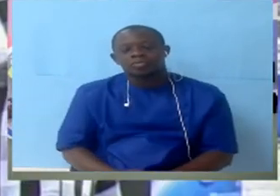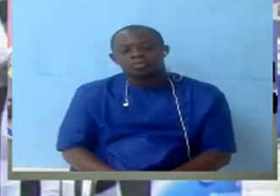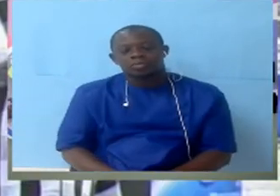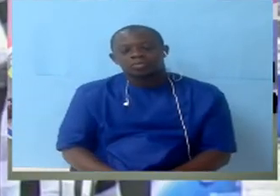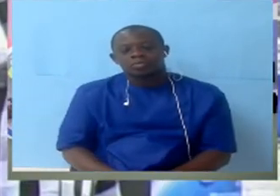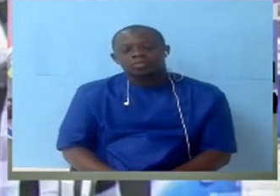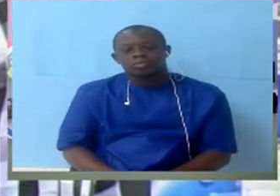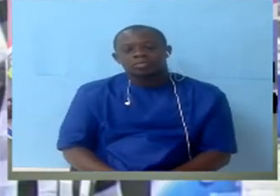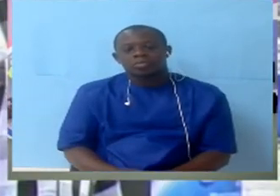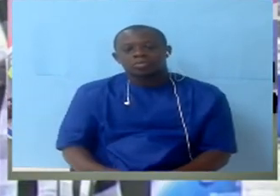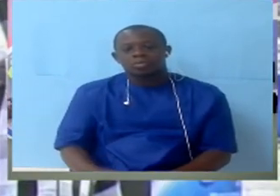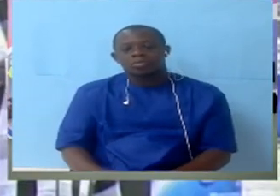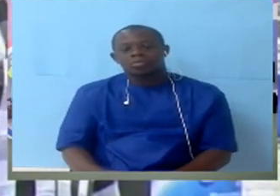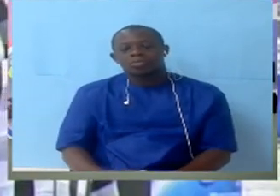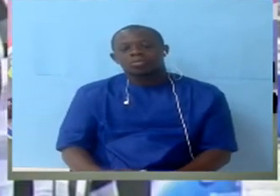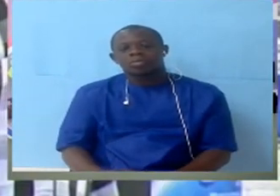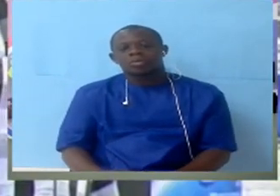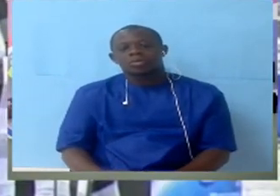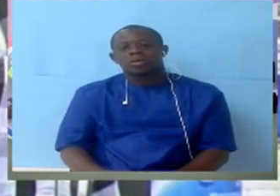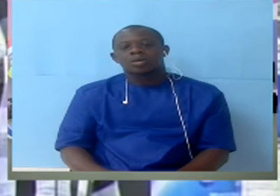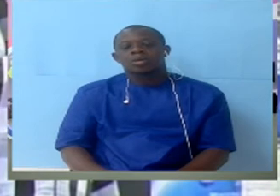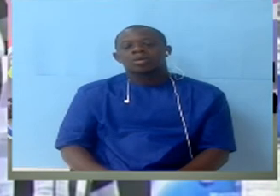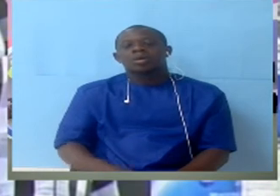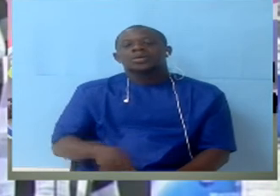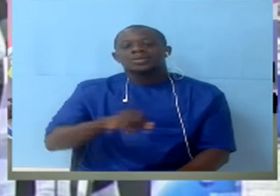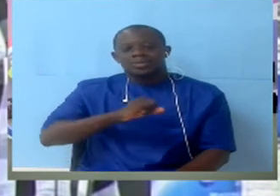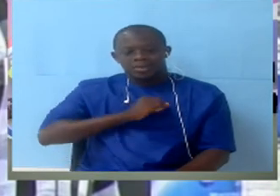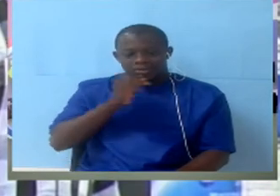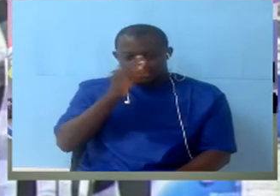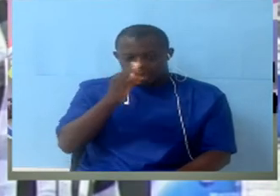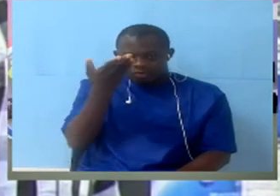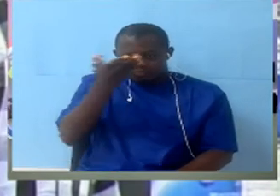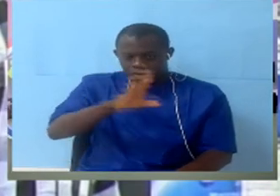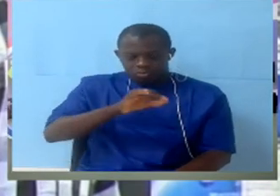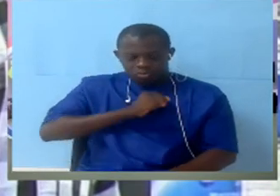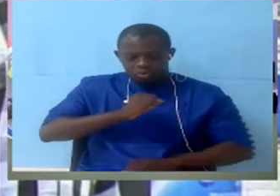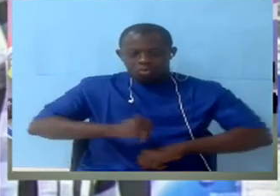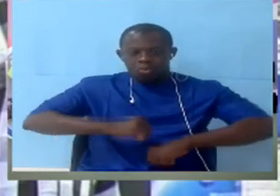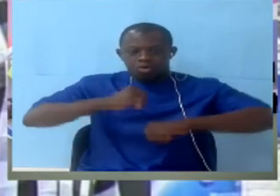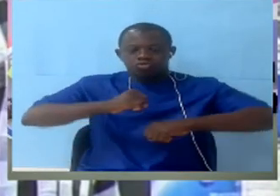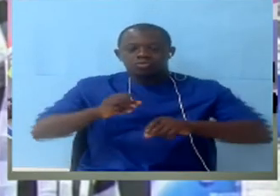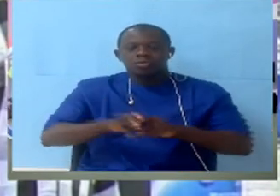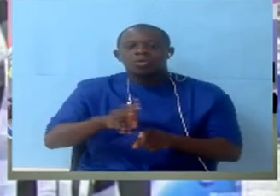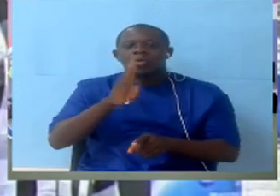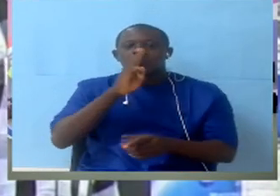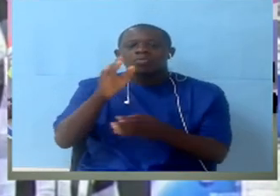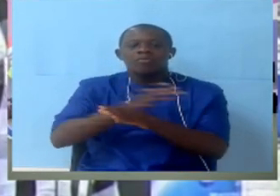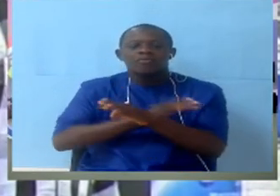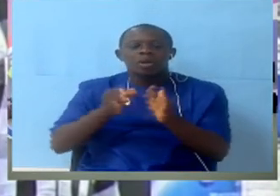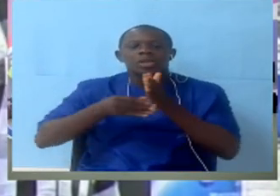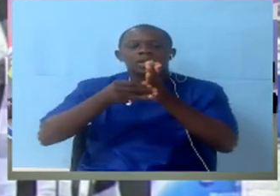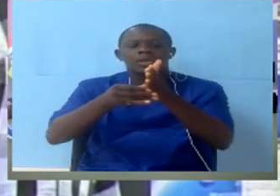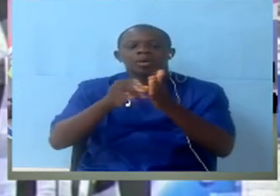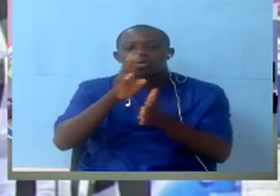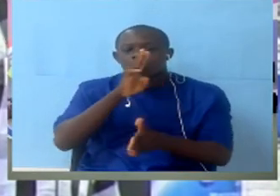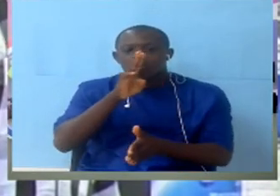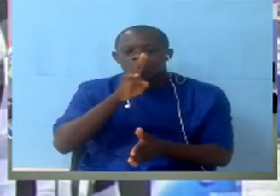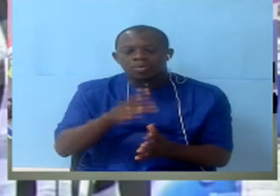Santo Bamfo al boss. Ako ala bora la boss lebo ala boss. He said it was from his boss. Who was his commander? Juba la